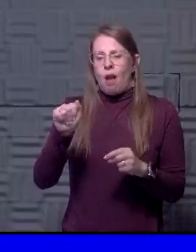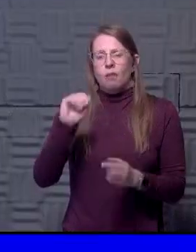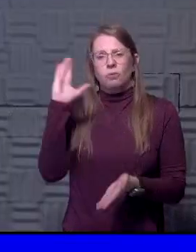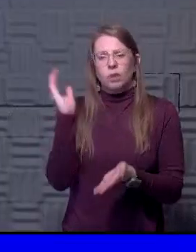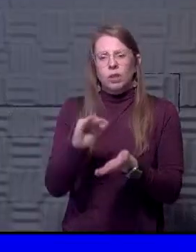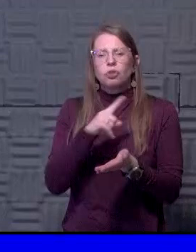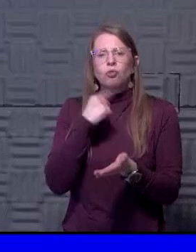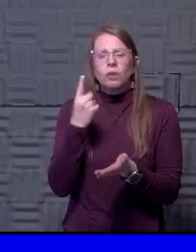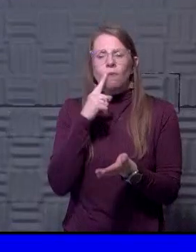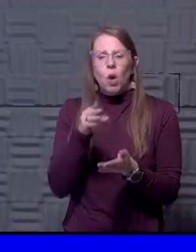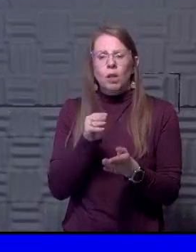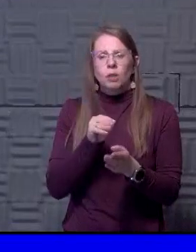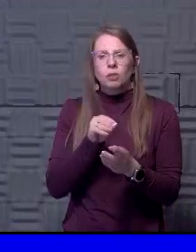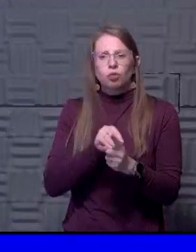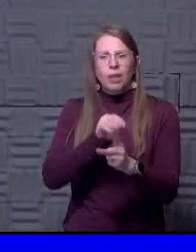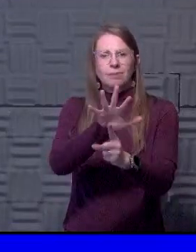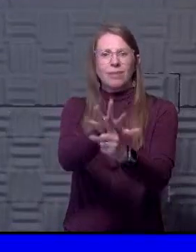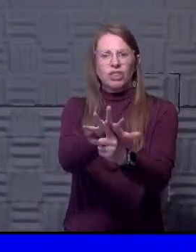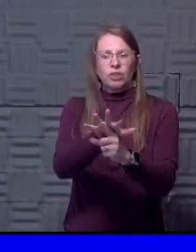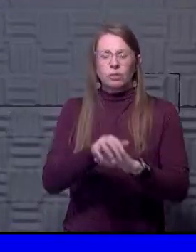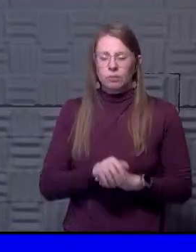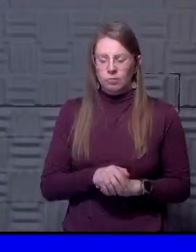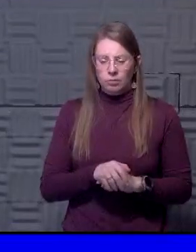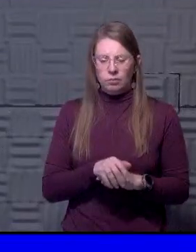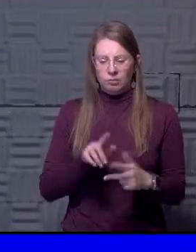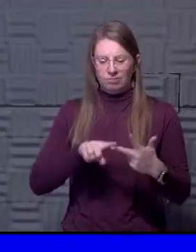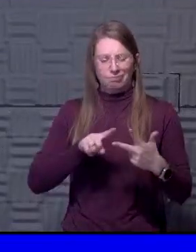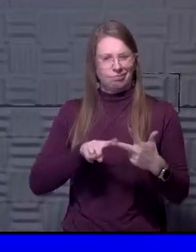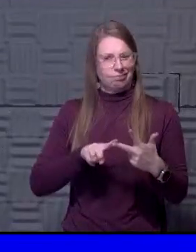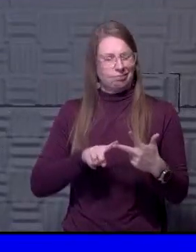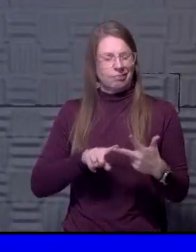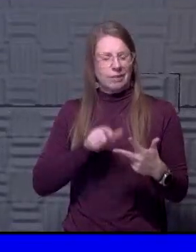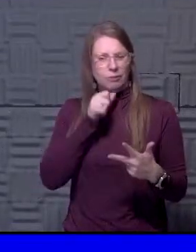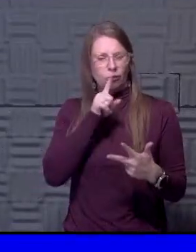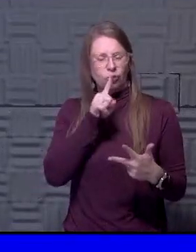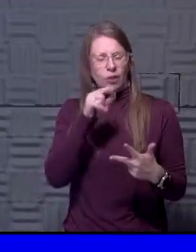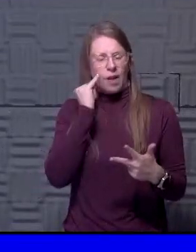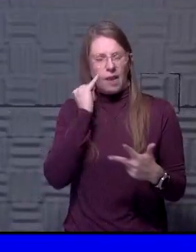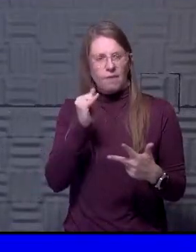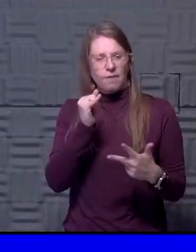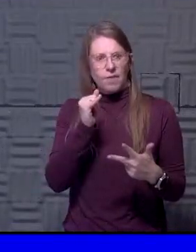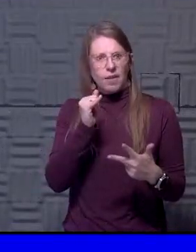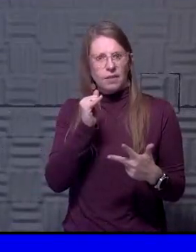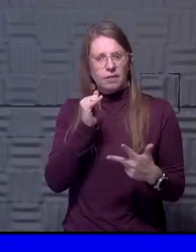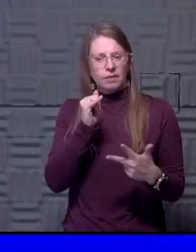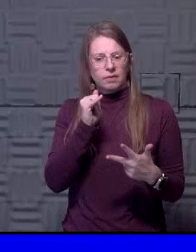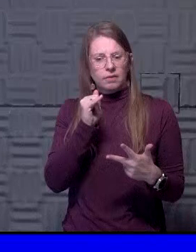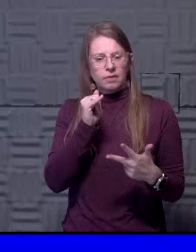reduced risk of transmission, and I can't remember if at AstraZeneca they had come out with a